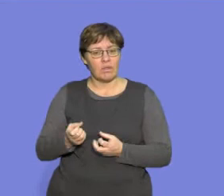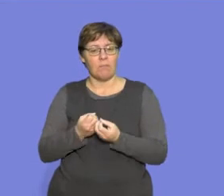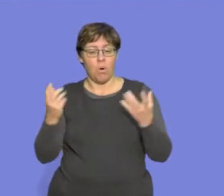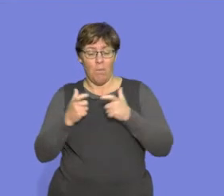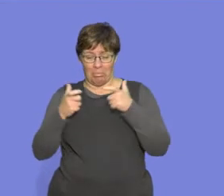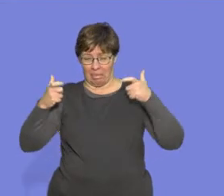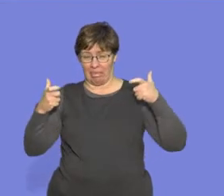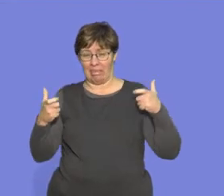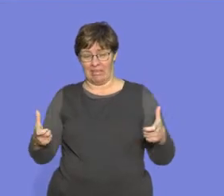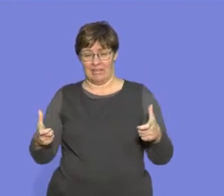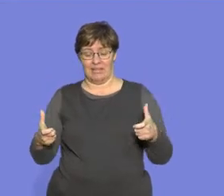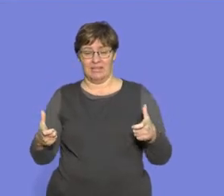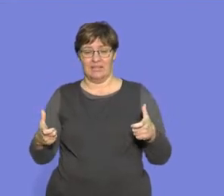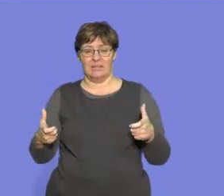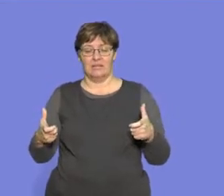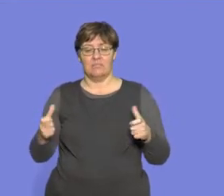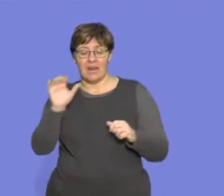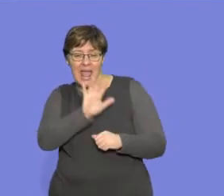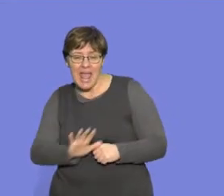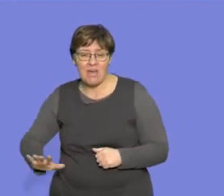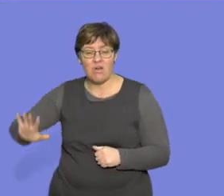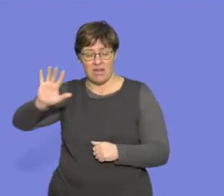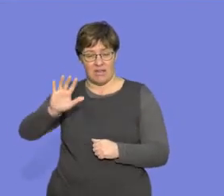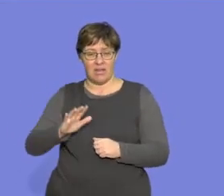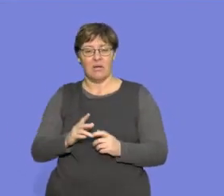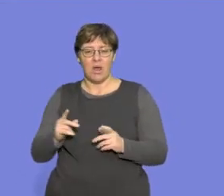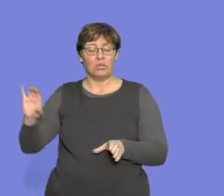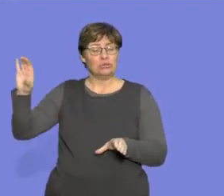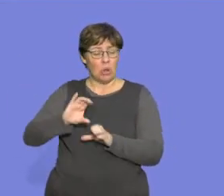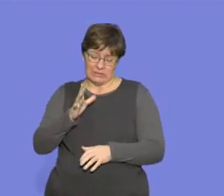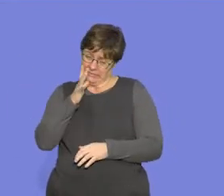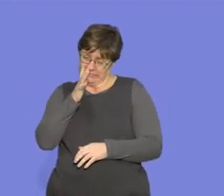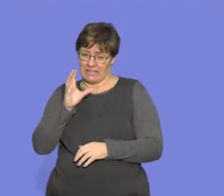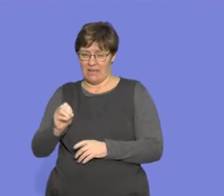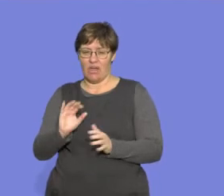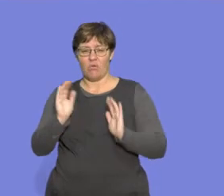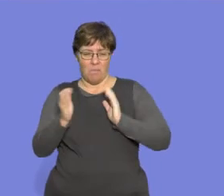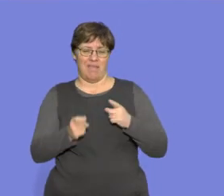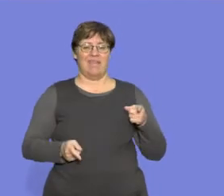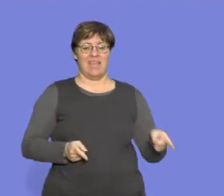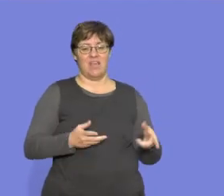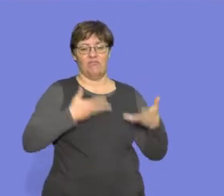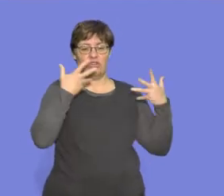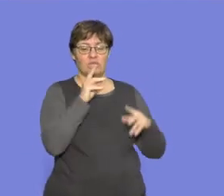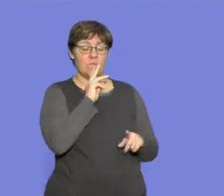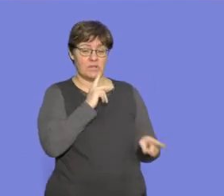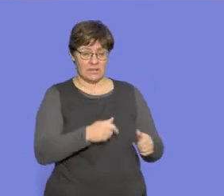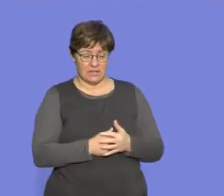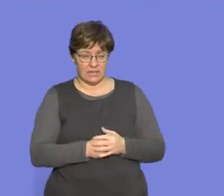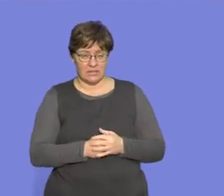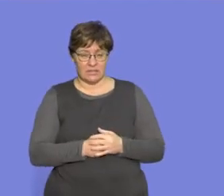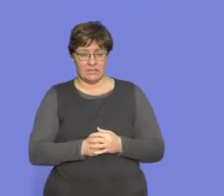larger in terms of areas, and they have a large salt content when compared to your freshwater biomes. South